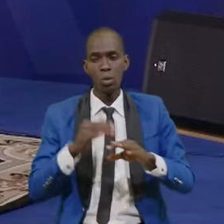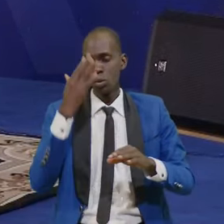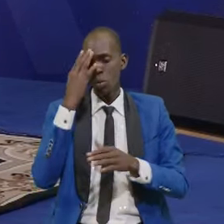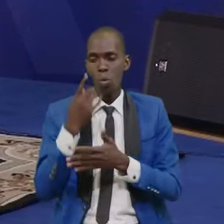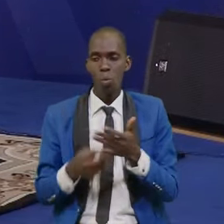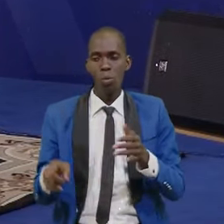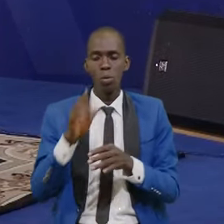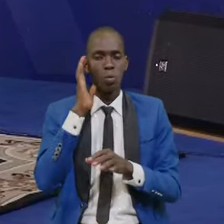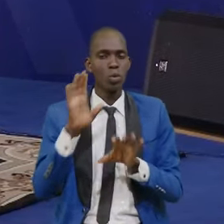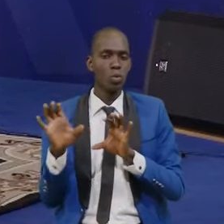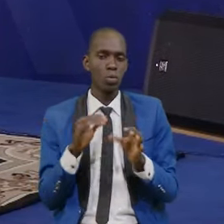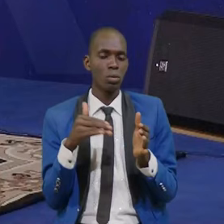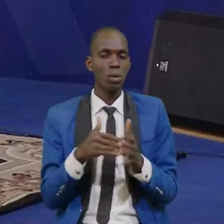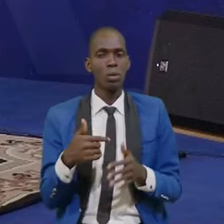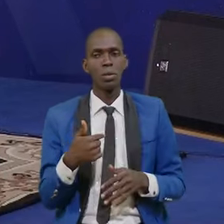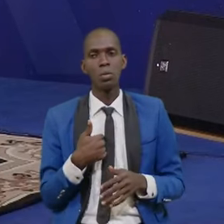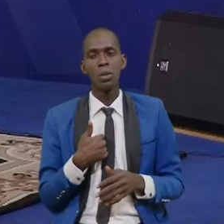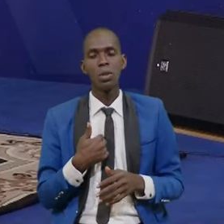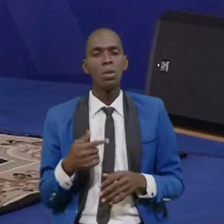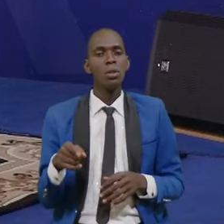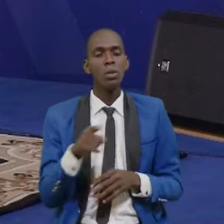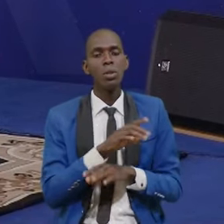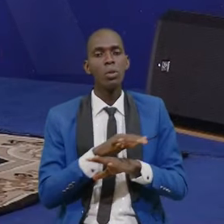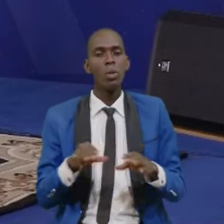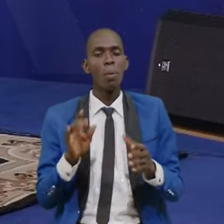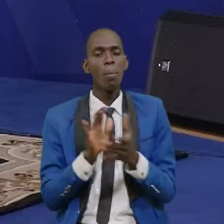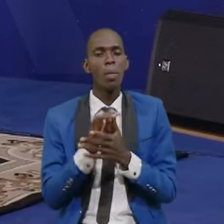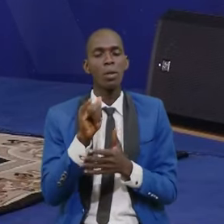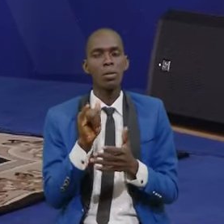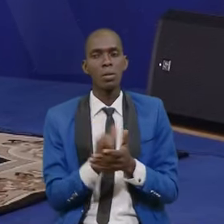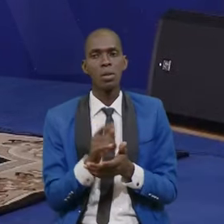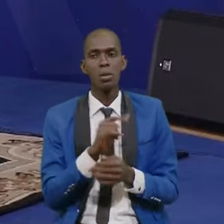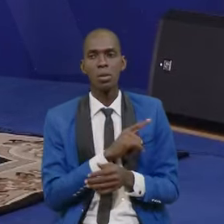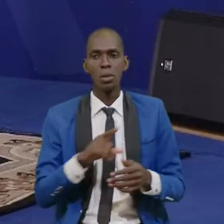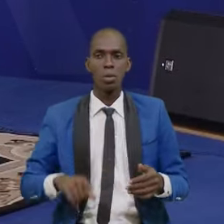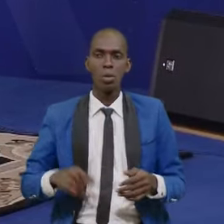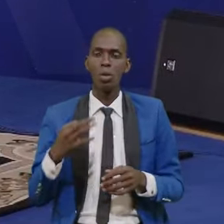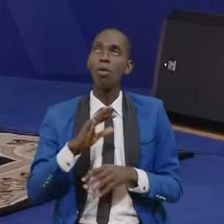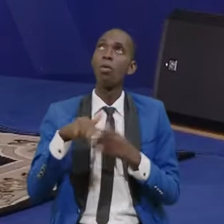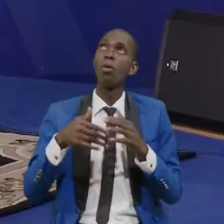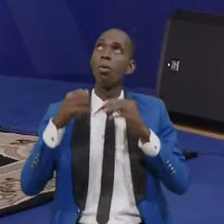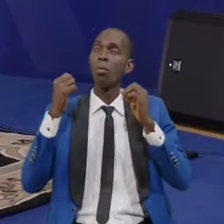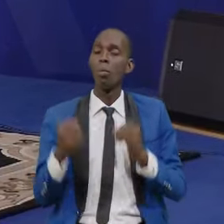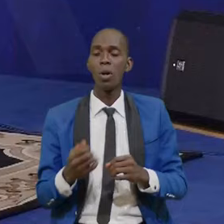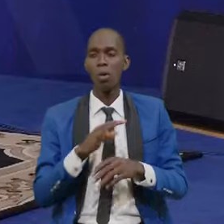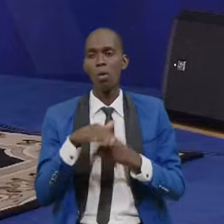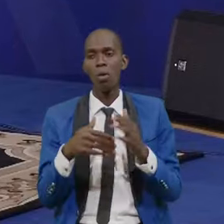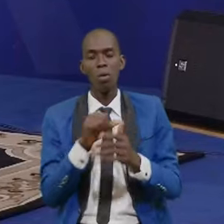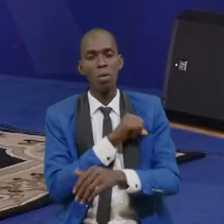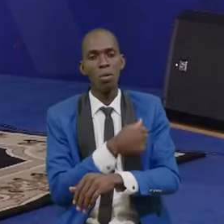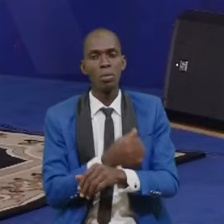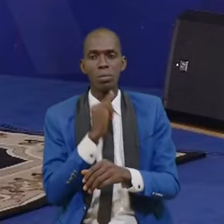me. They don't believe that the Lord of all power, all authority is with